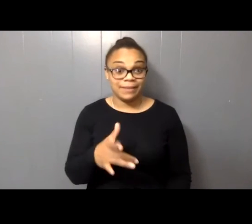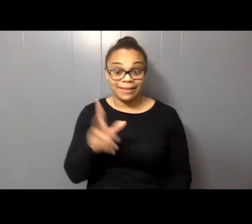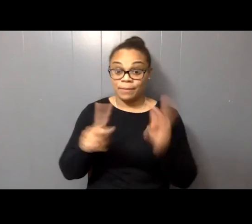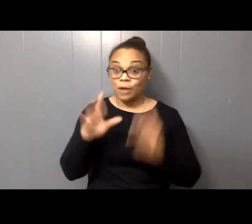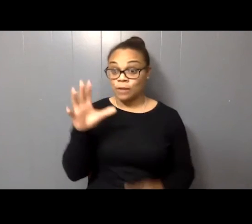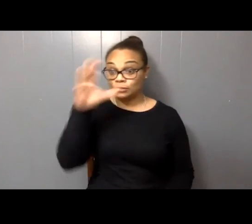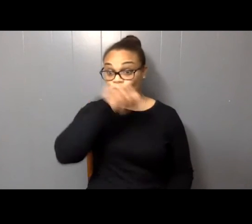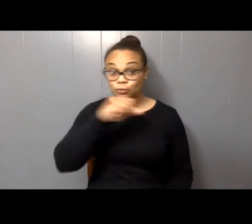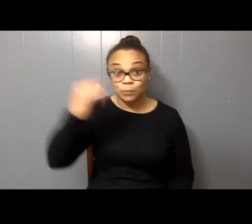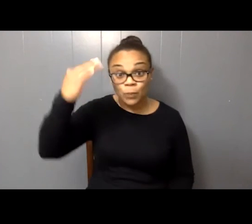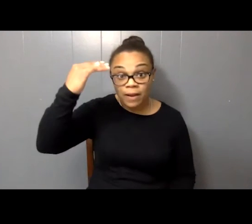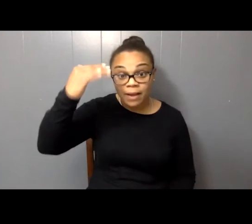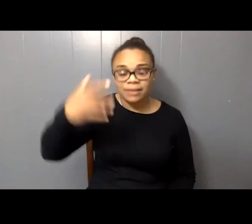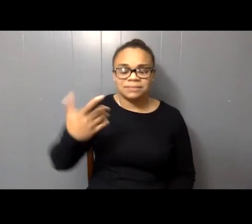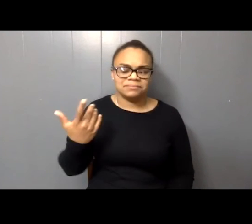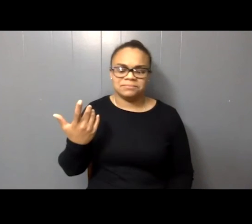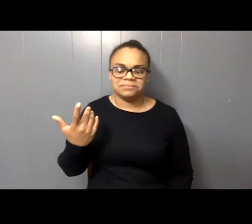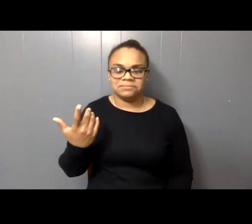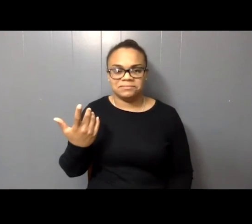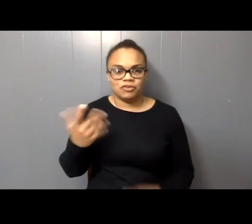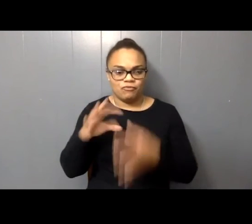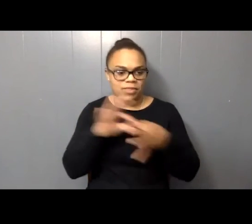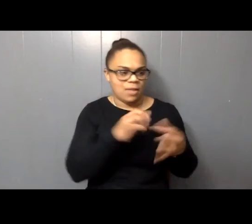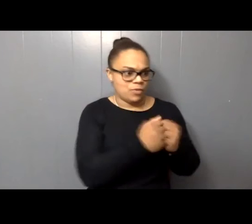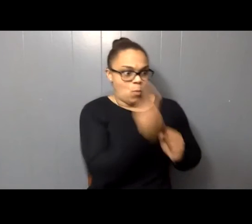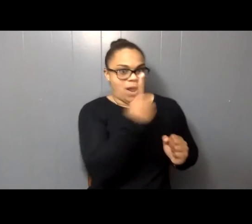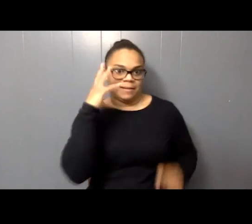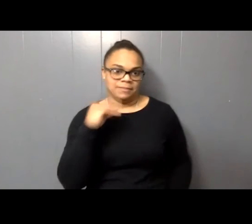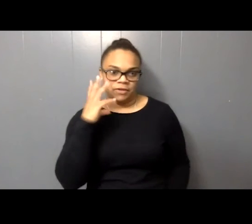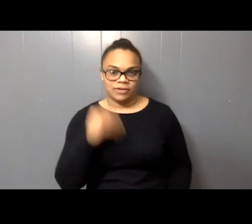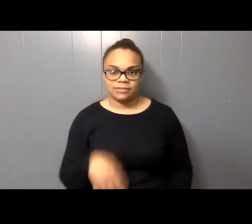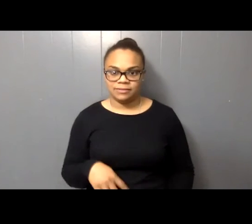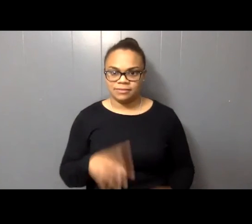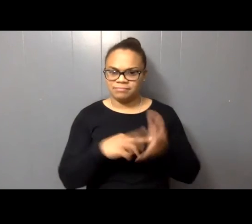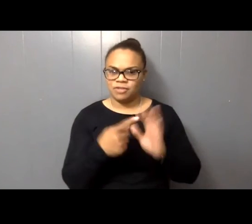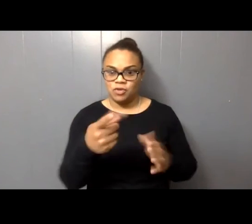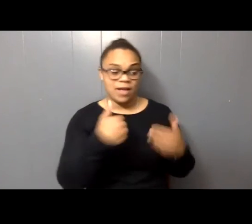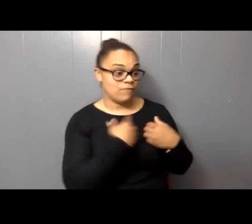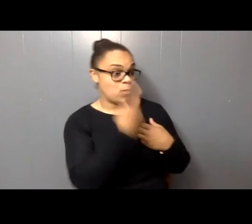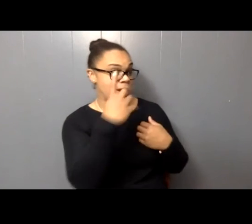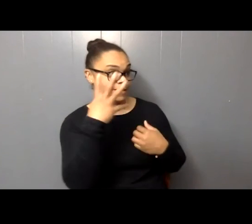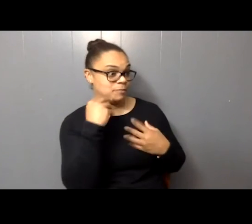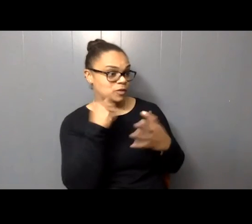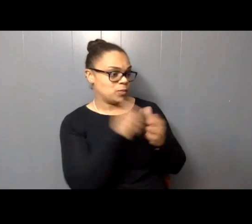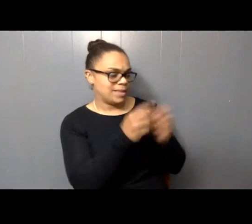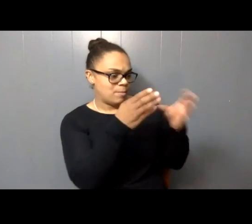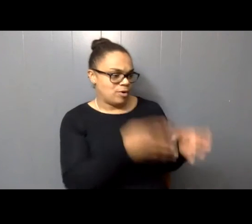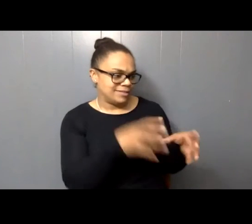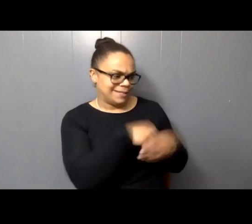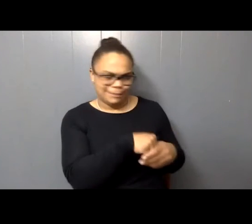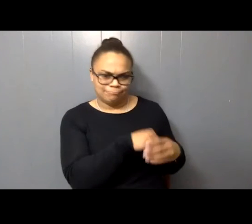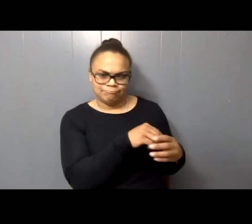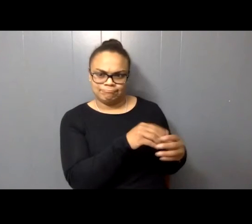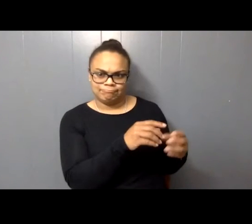you'll have one experience with one person that belongs to a certain minority group, and then you'll assume that that same